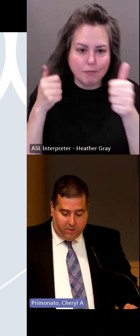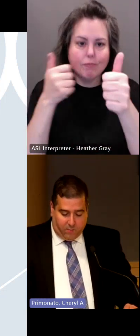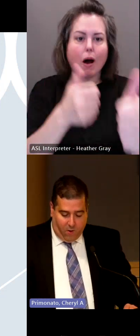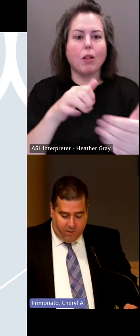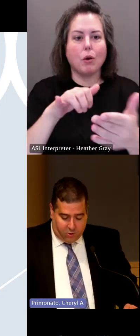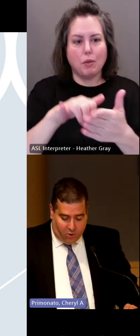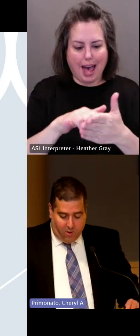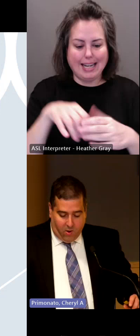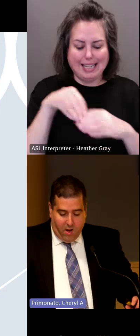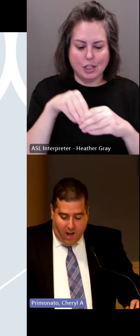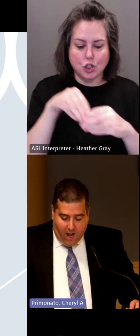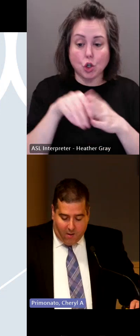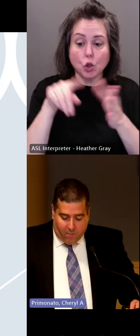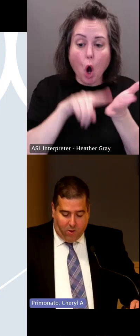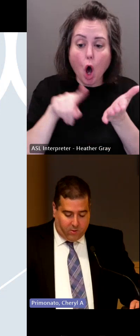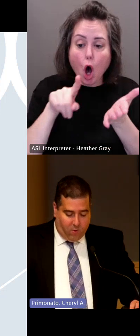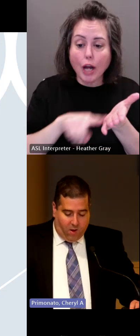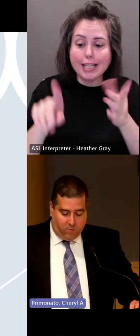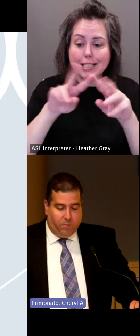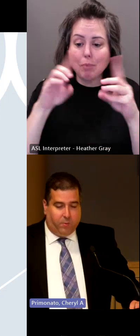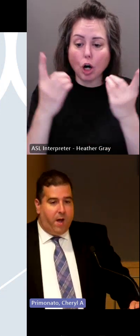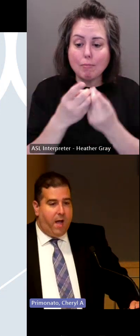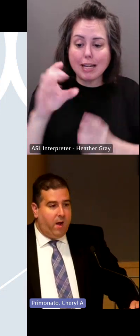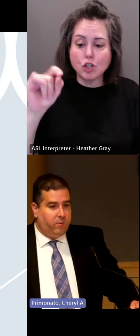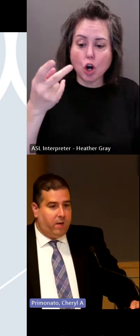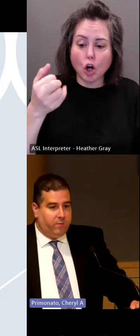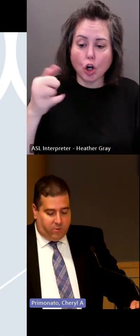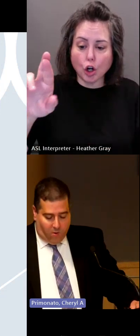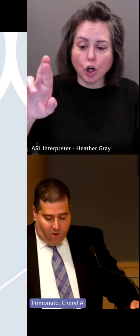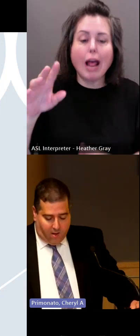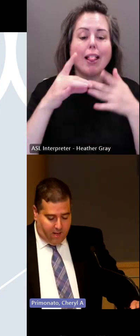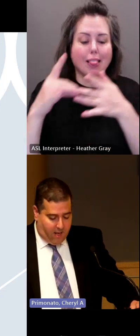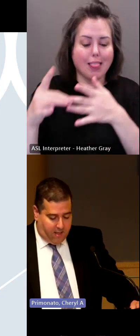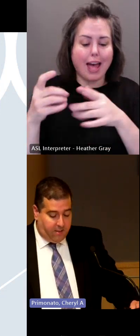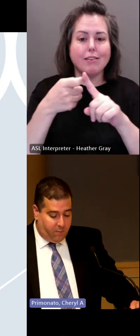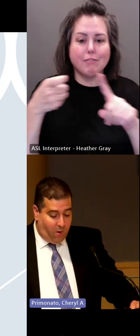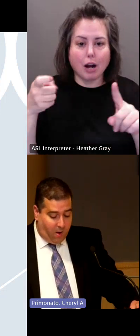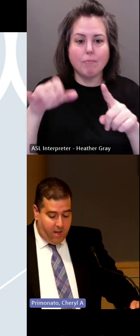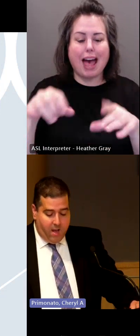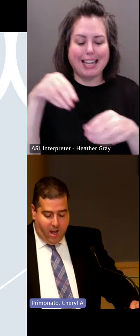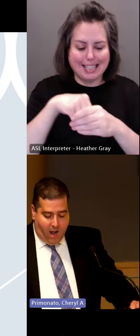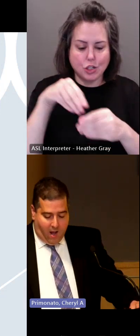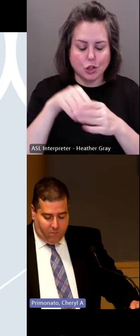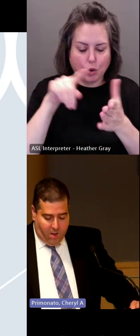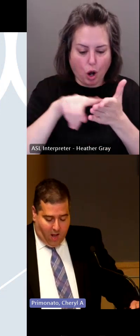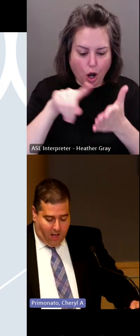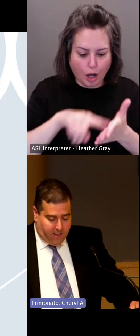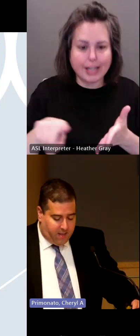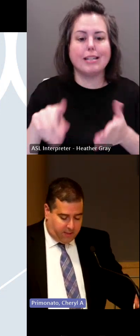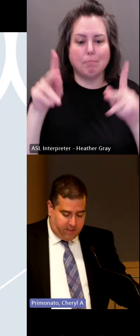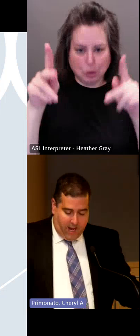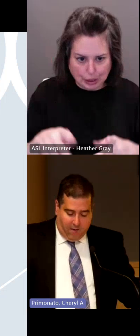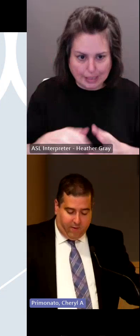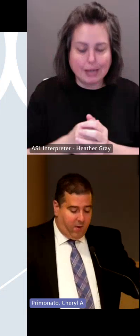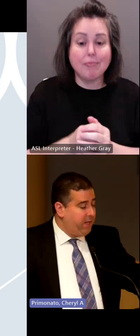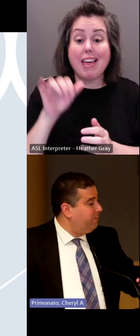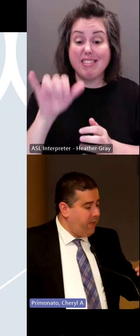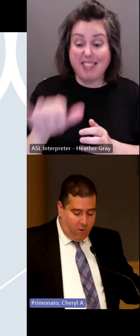internal audit department charter, our internal audit group led by Director of Internal Audit, Hifzi Zahari,